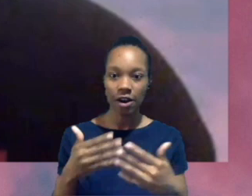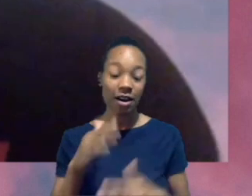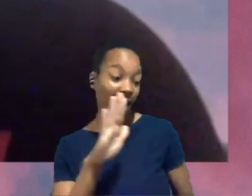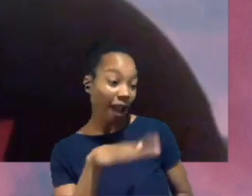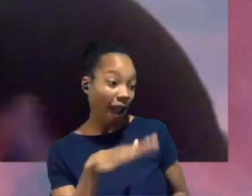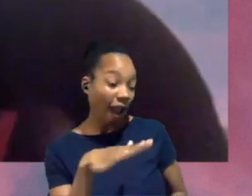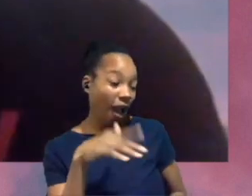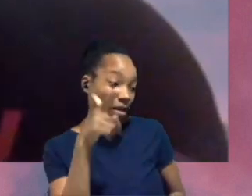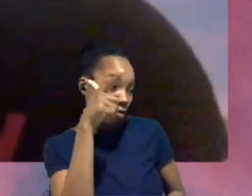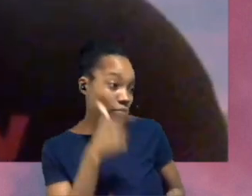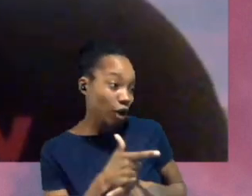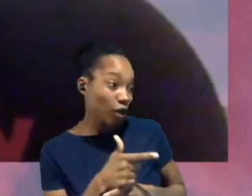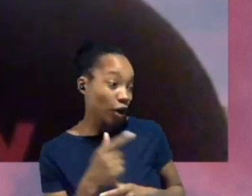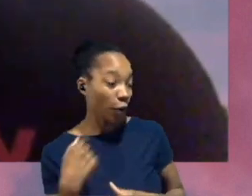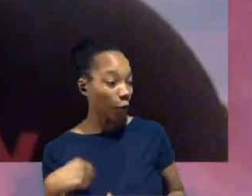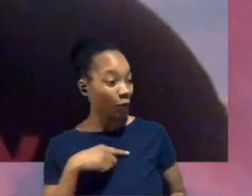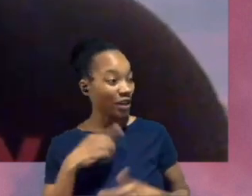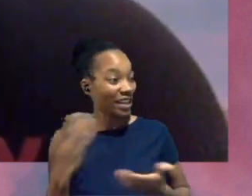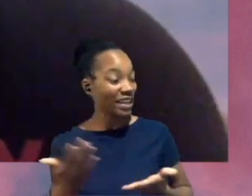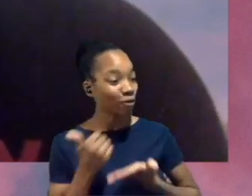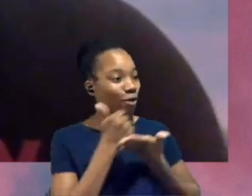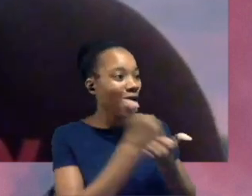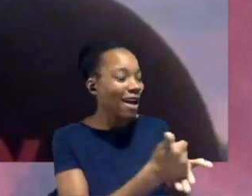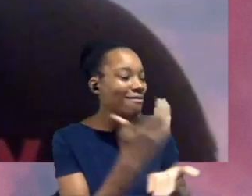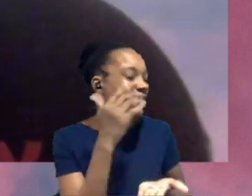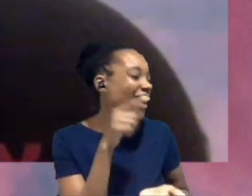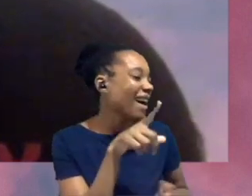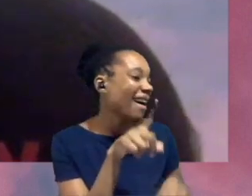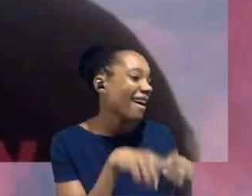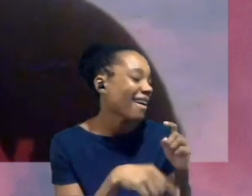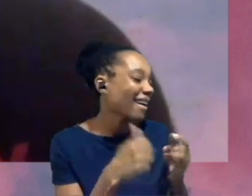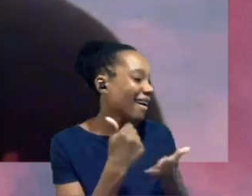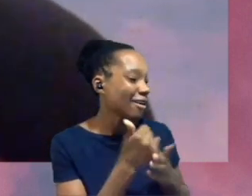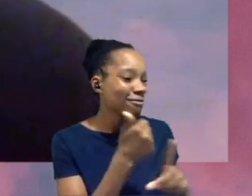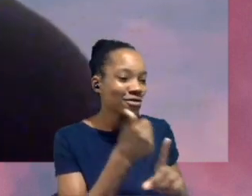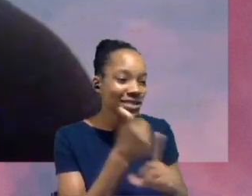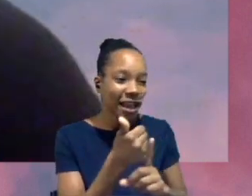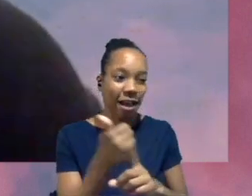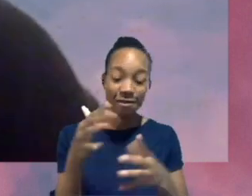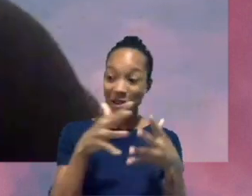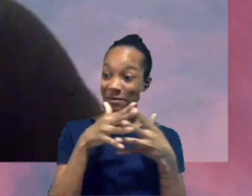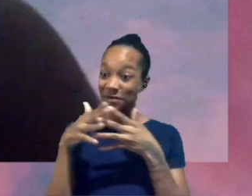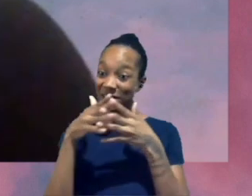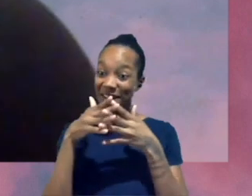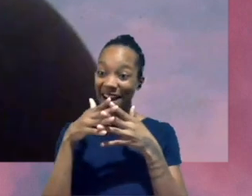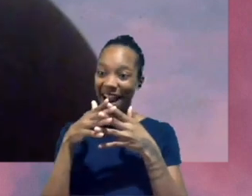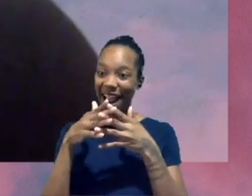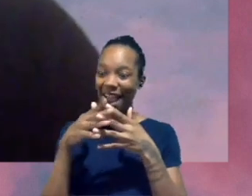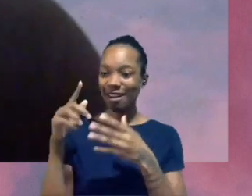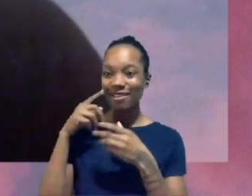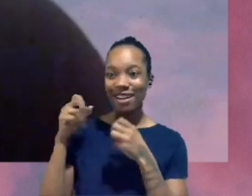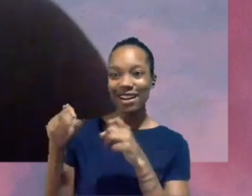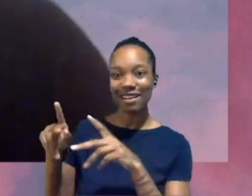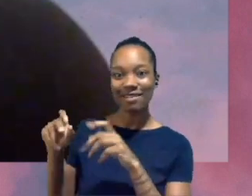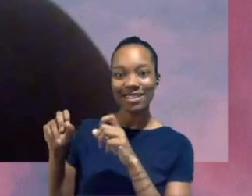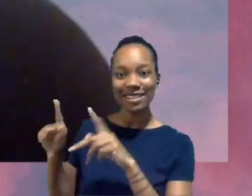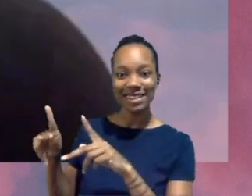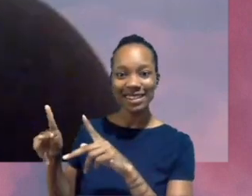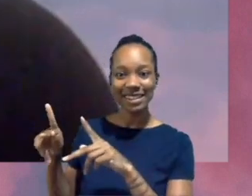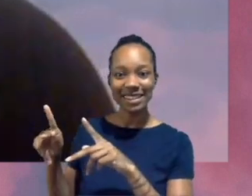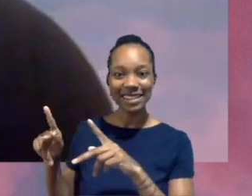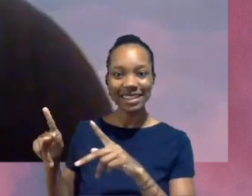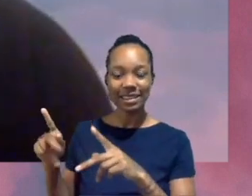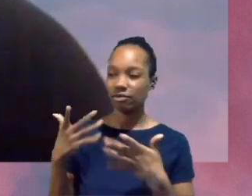for you cannot help yourself. America is a nation of opportunities. We have heard it